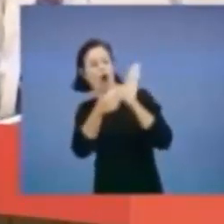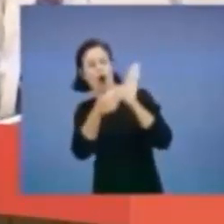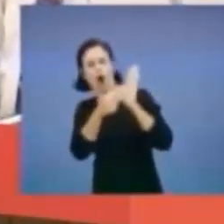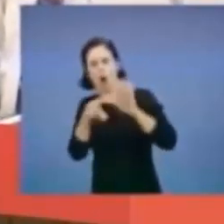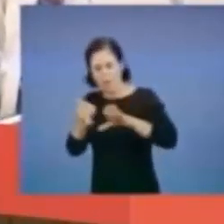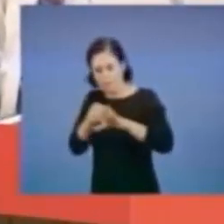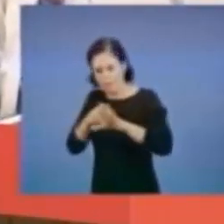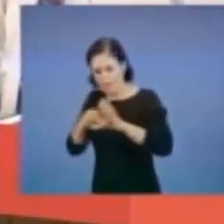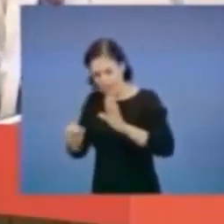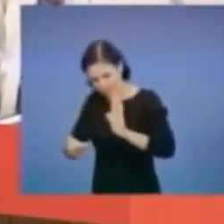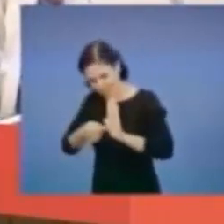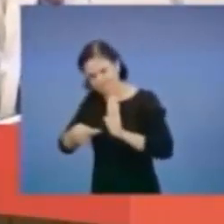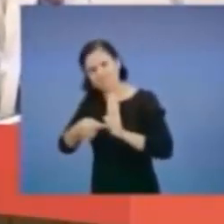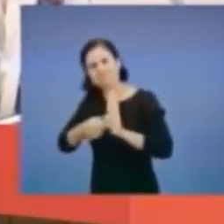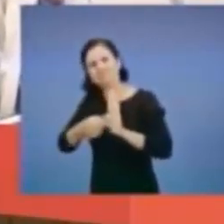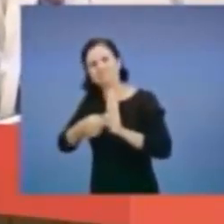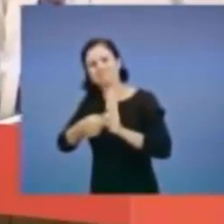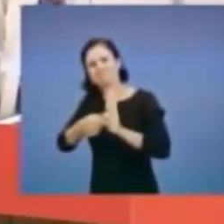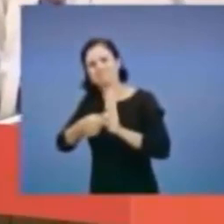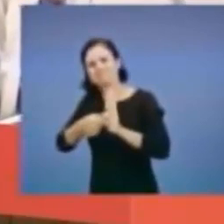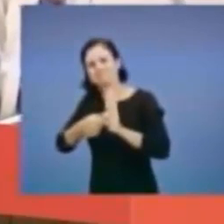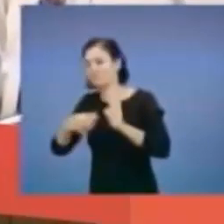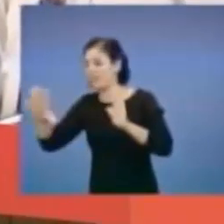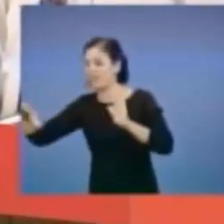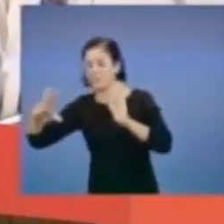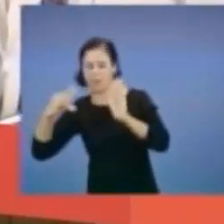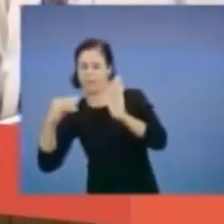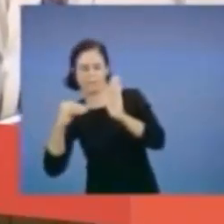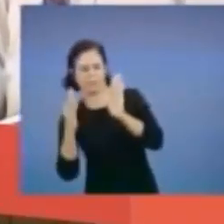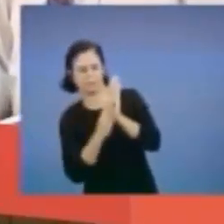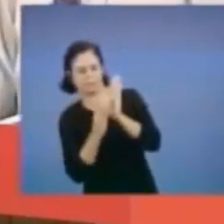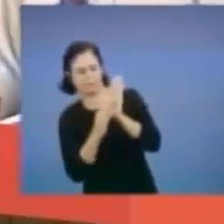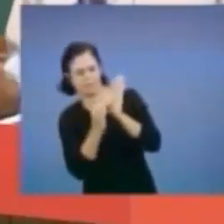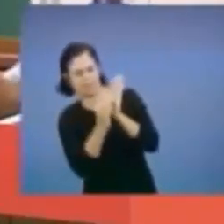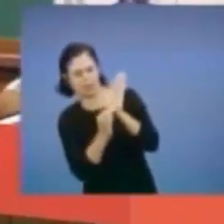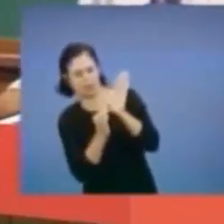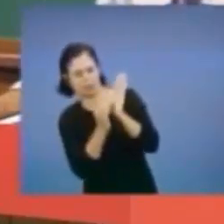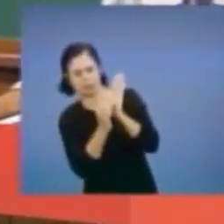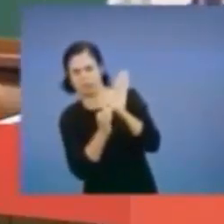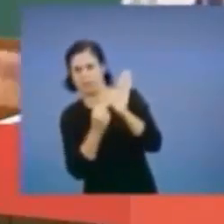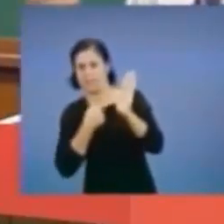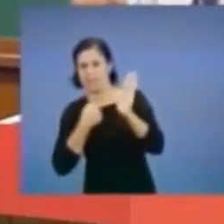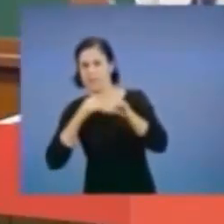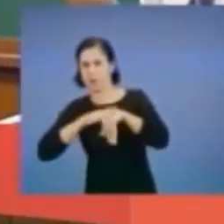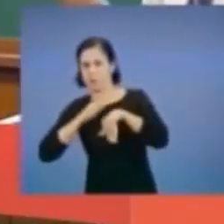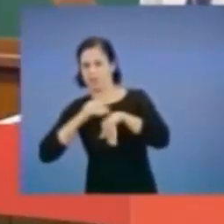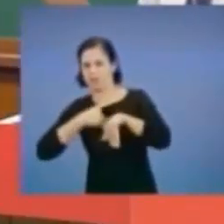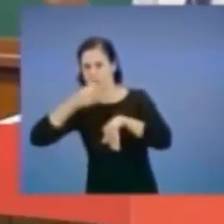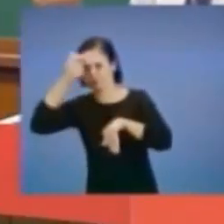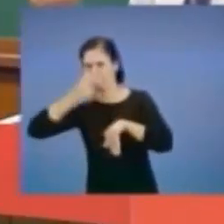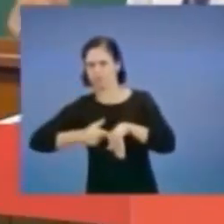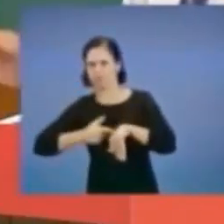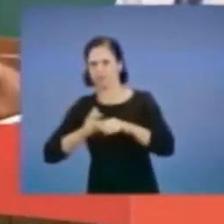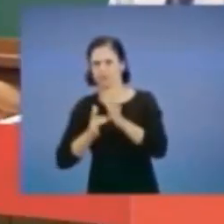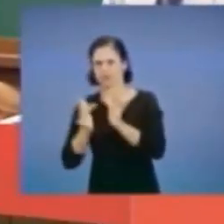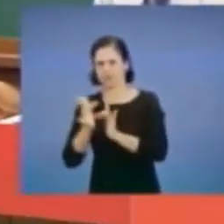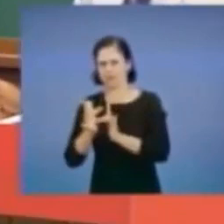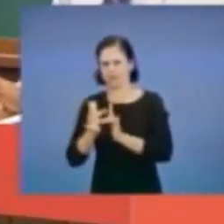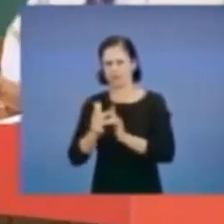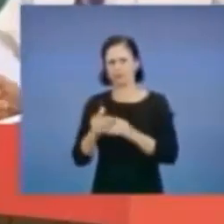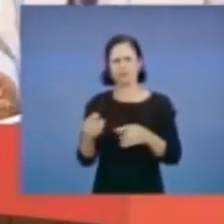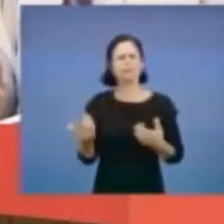myself, handle me and see, for a spirit does not have flesh and bones, as you see I